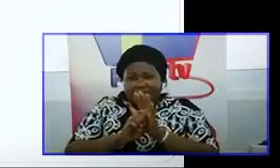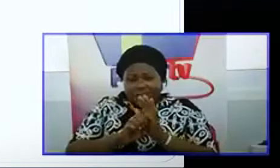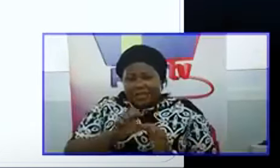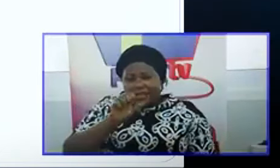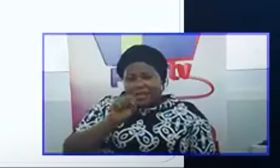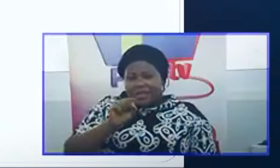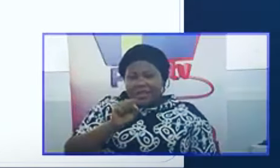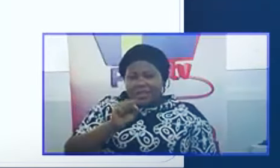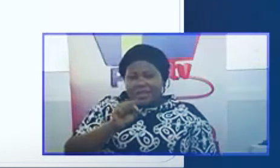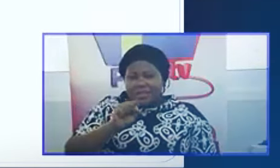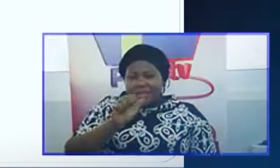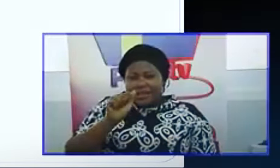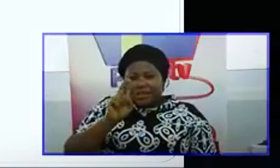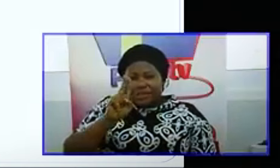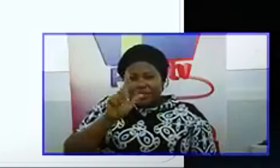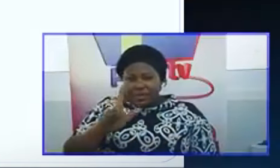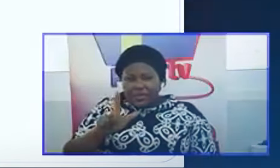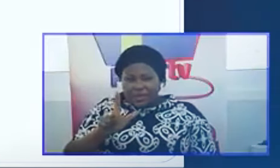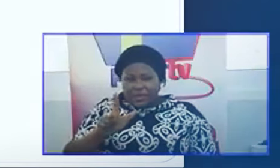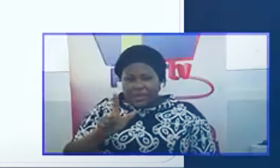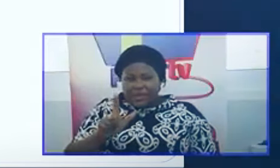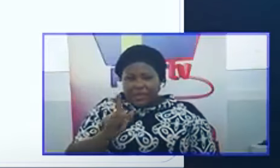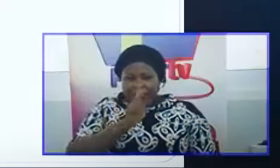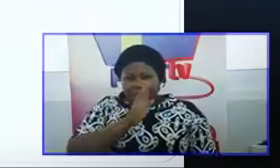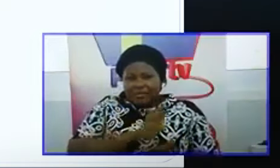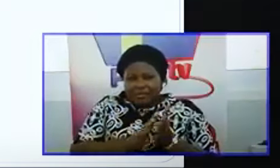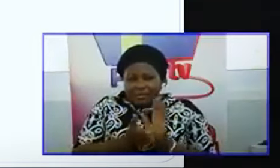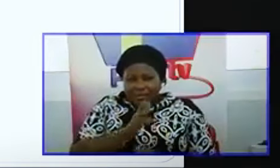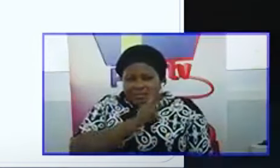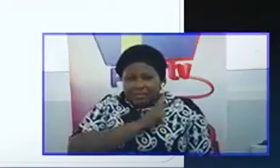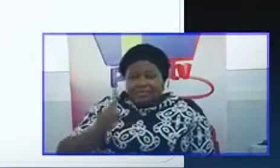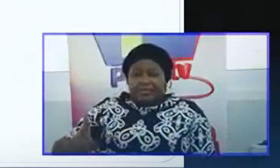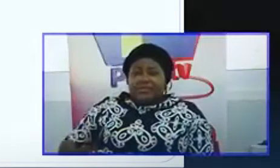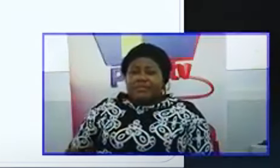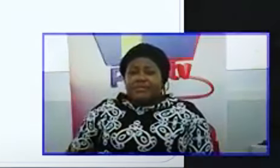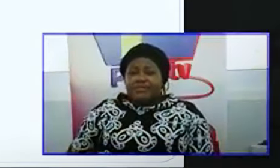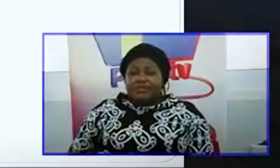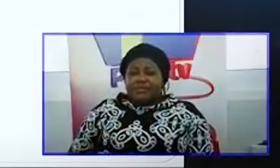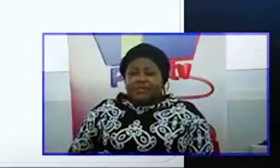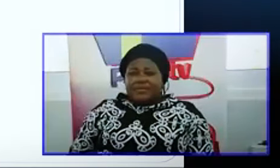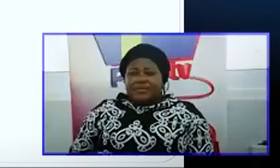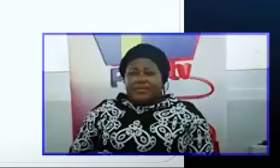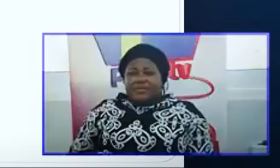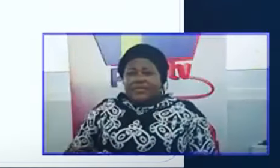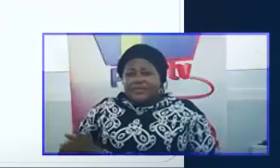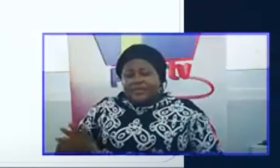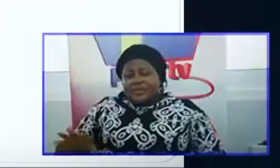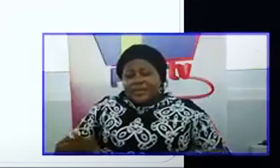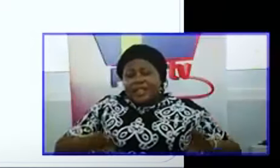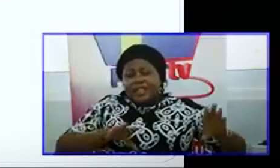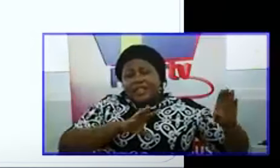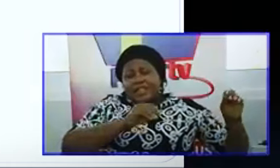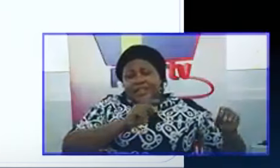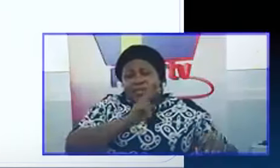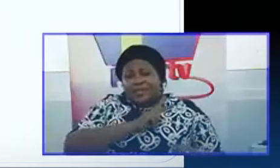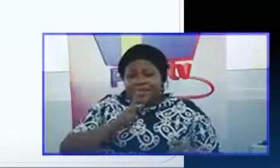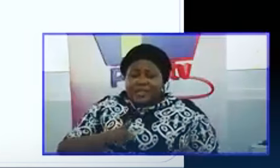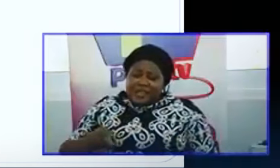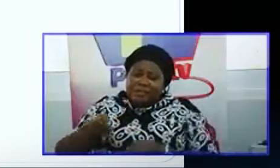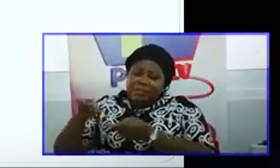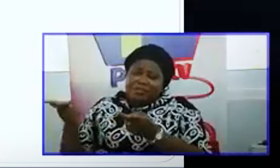good teacher. See, Saul was made a king. He will leave the palace and chase only one